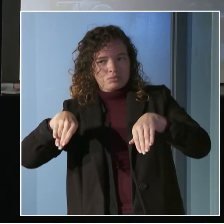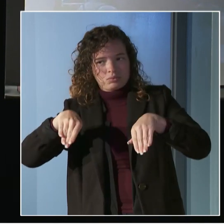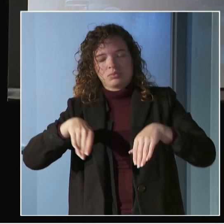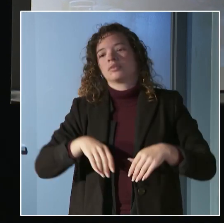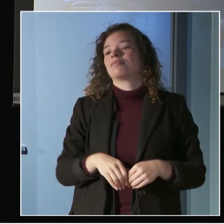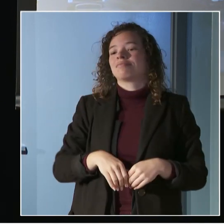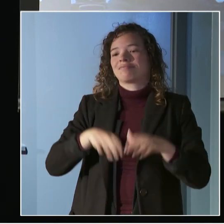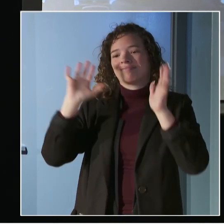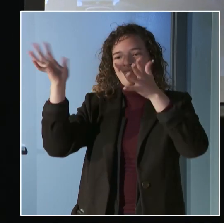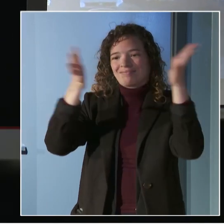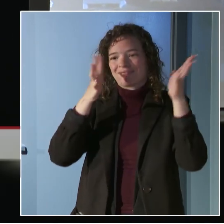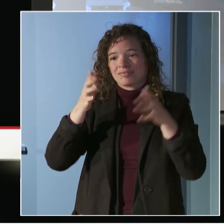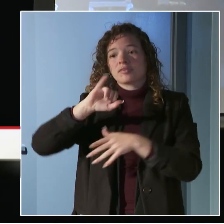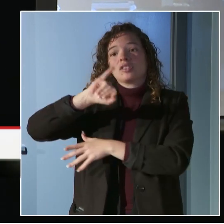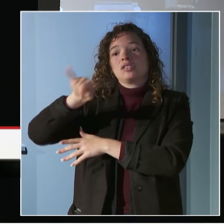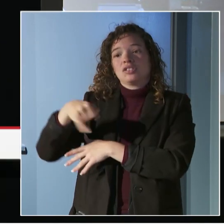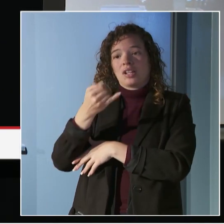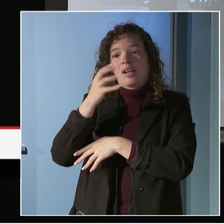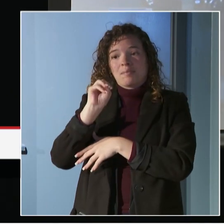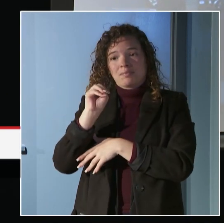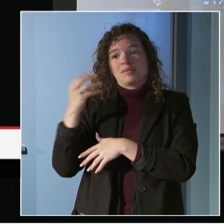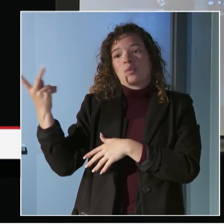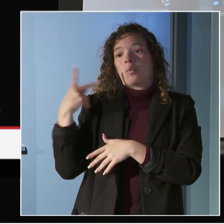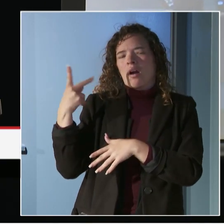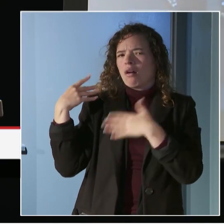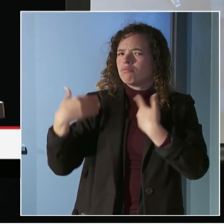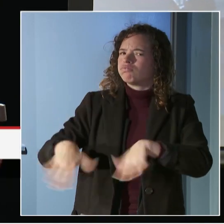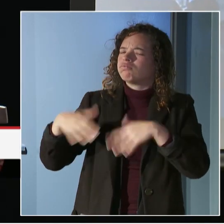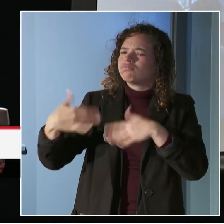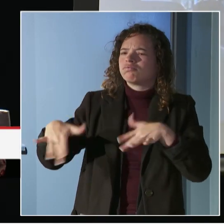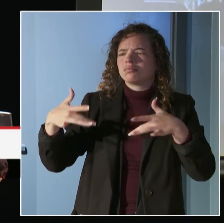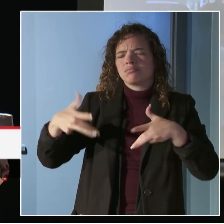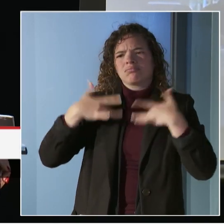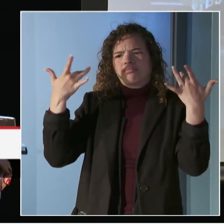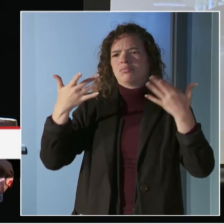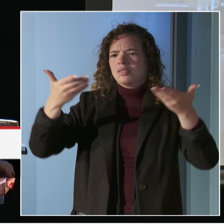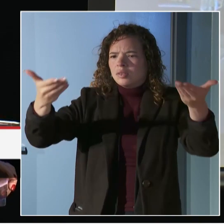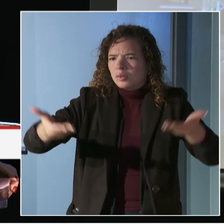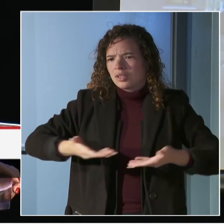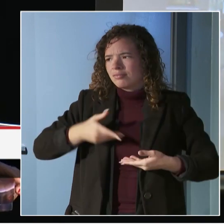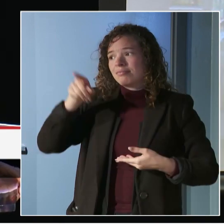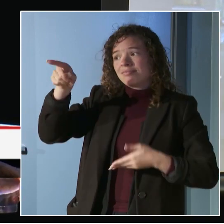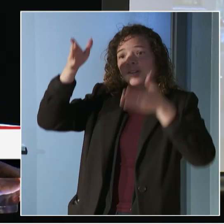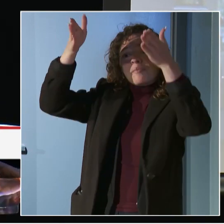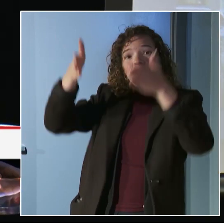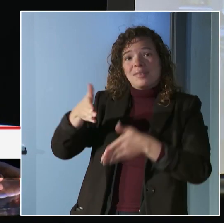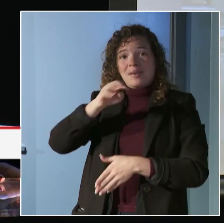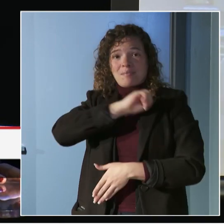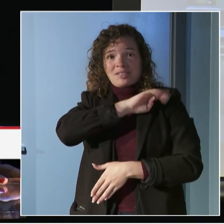Jim and I are delighted to welcome the Honorable Muriel Bowser on this day.